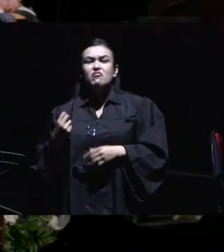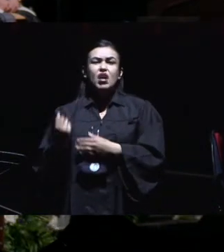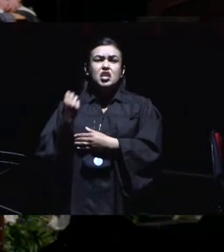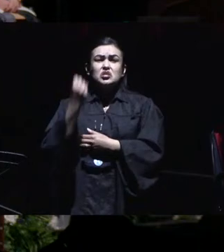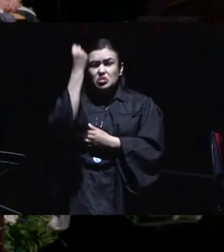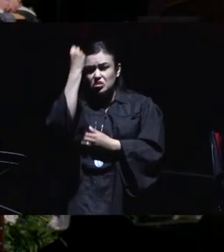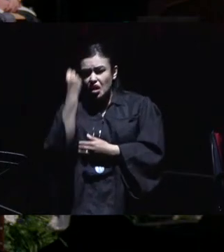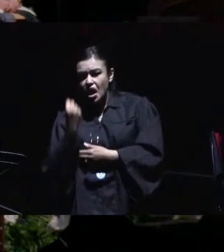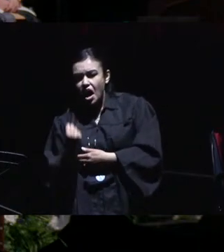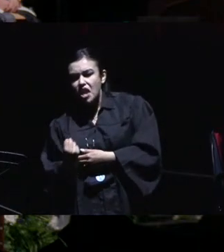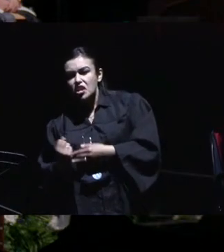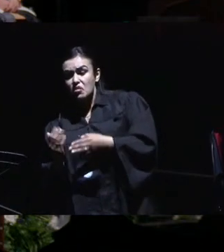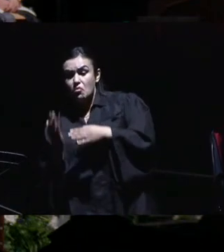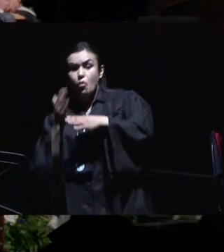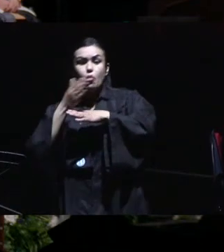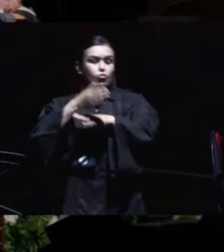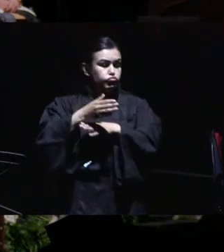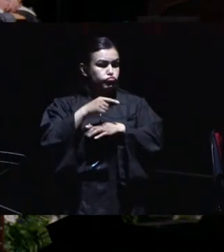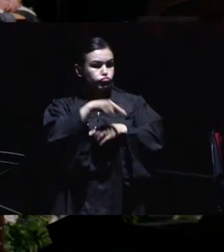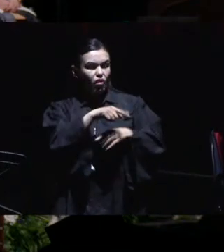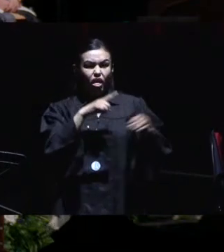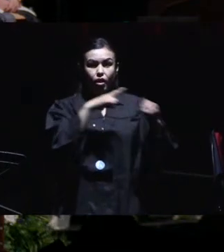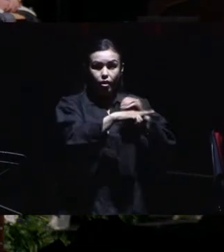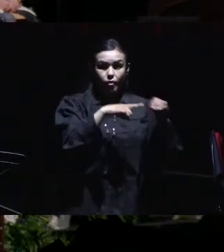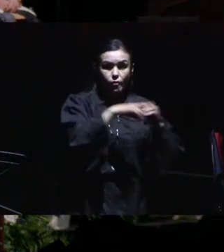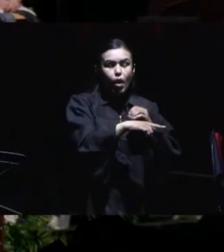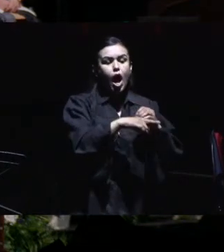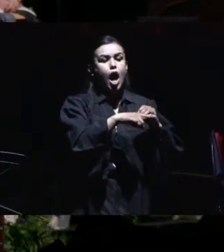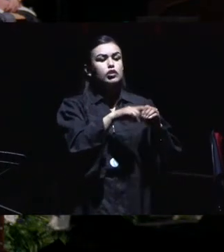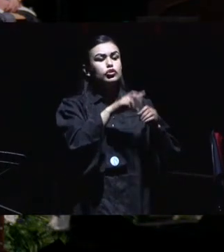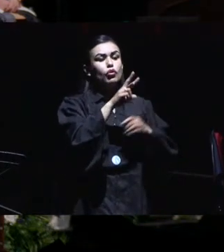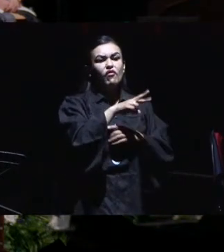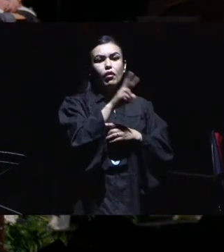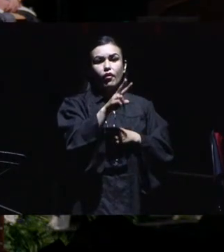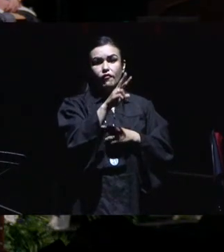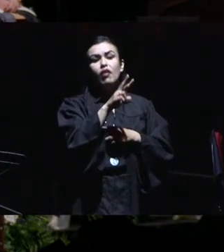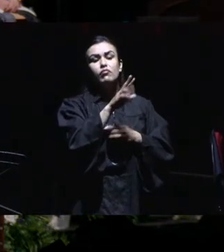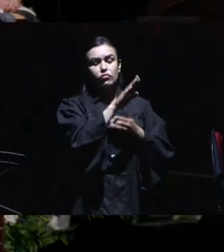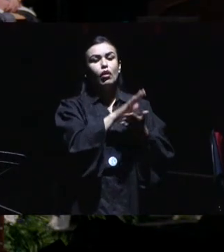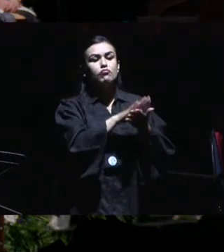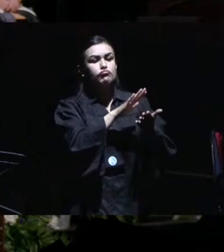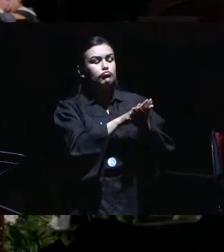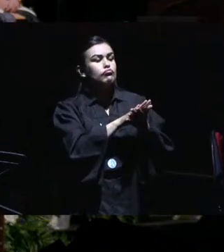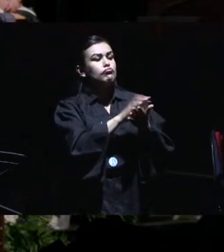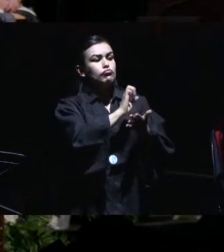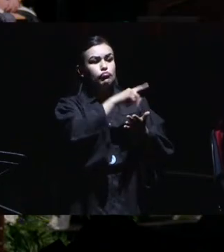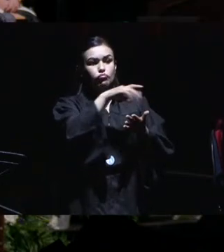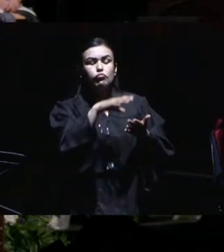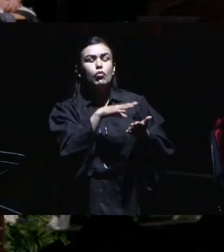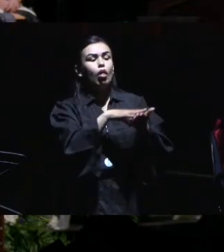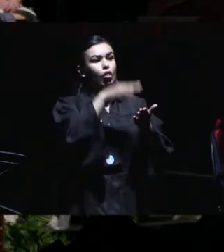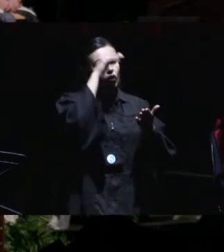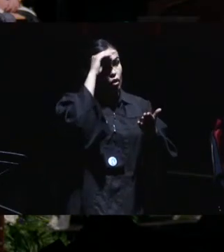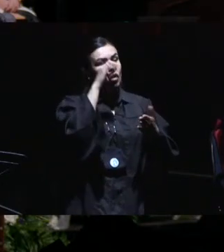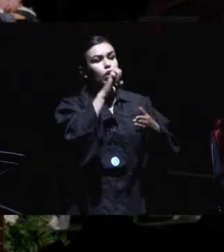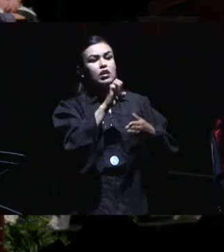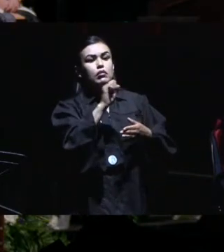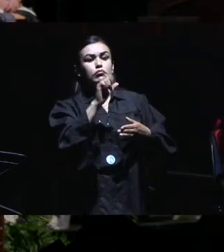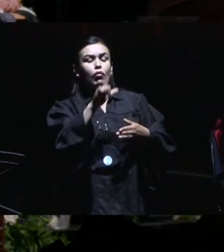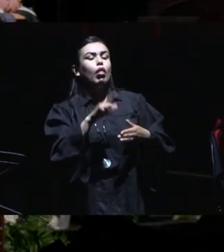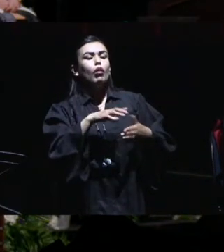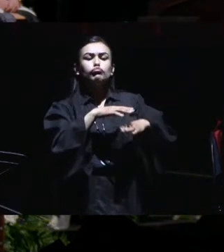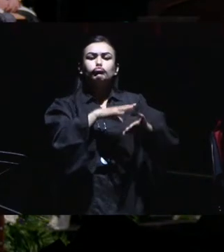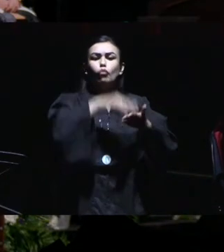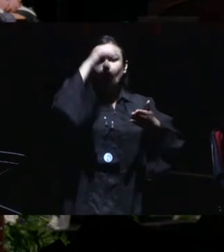north to El Paso to the Valle Verde campus to take ESL classes. This is while my friends were